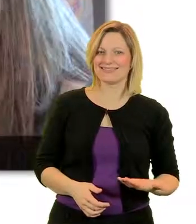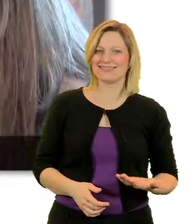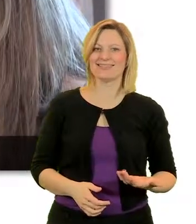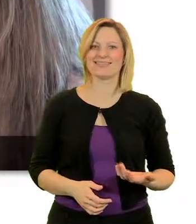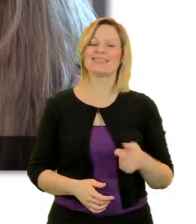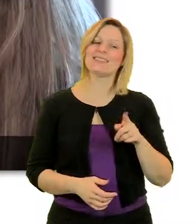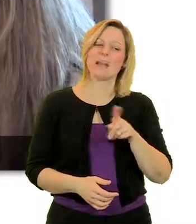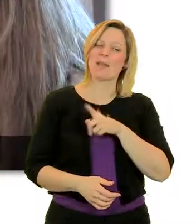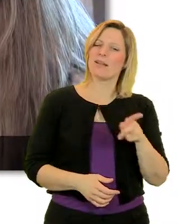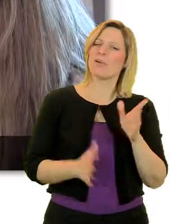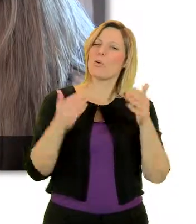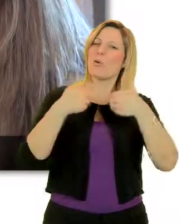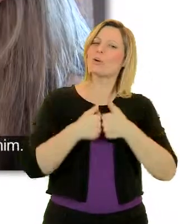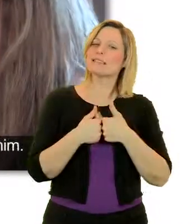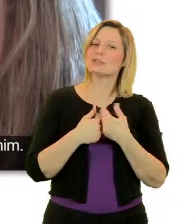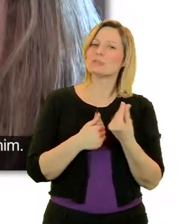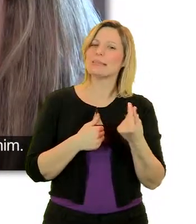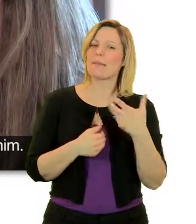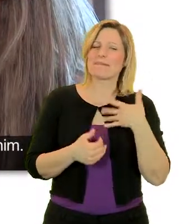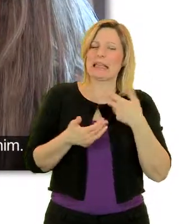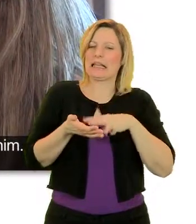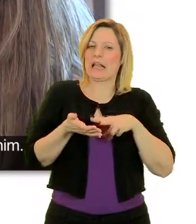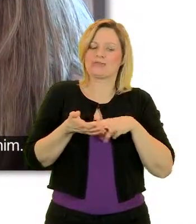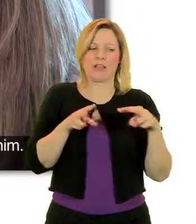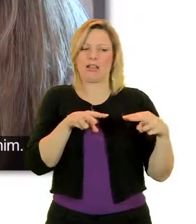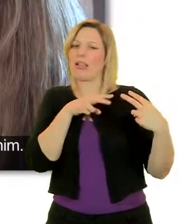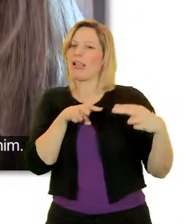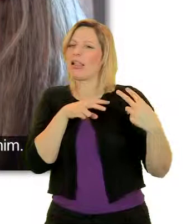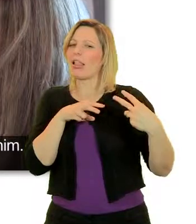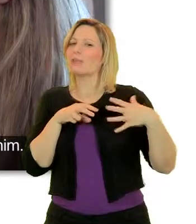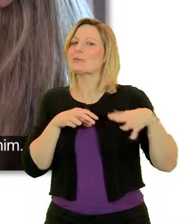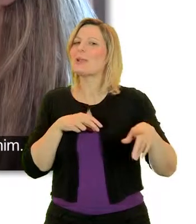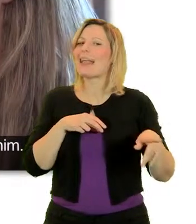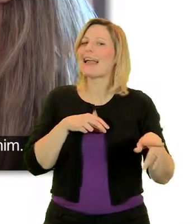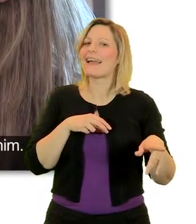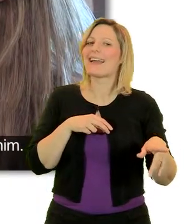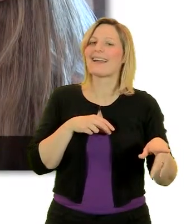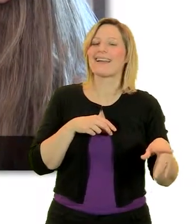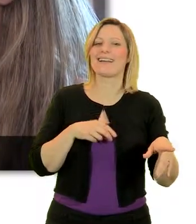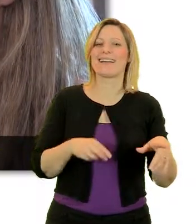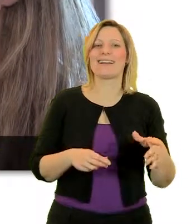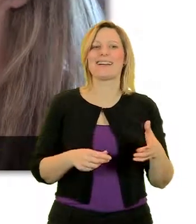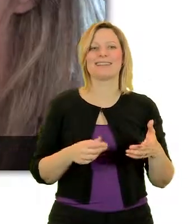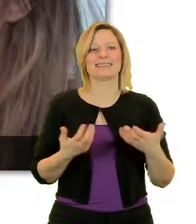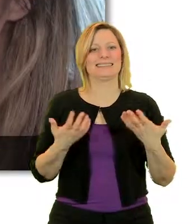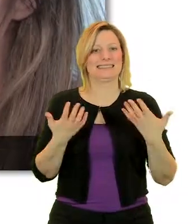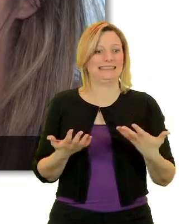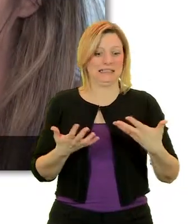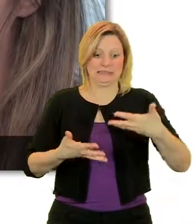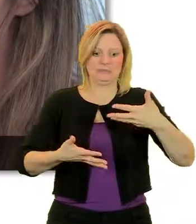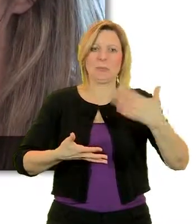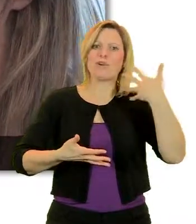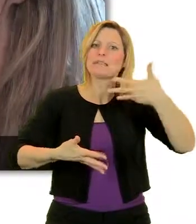all the time, because he's autistic, he doesn't really like the eye contact, or it doesn't come naturally to him. So with